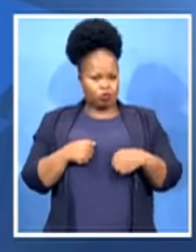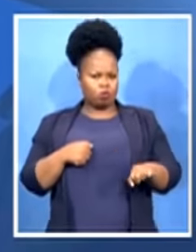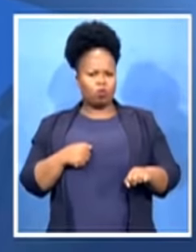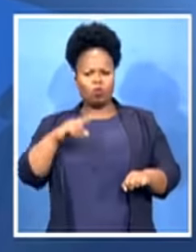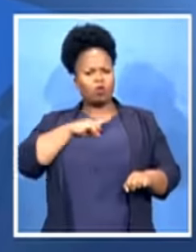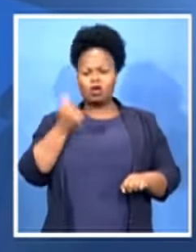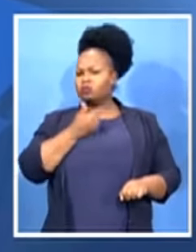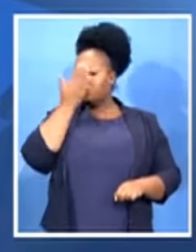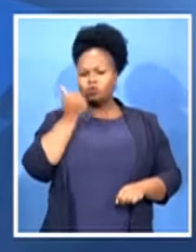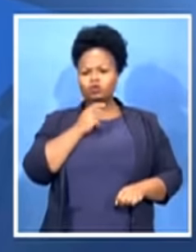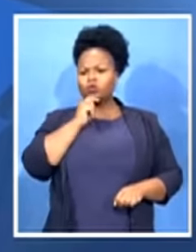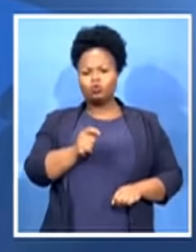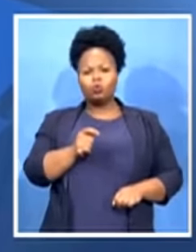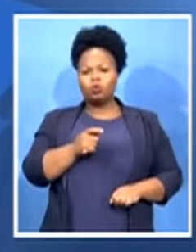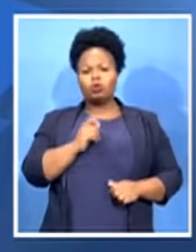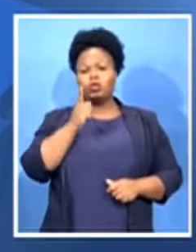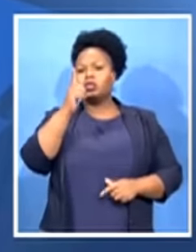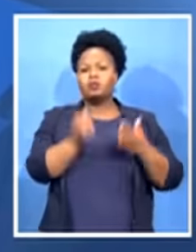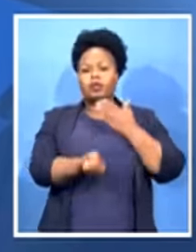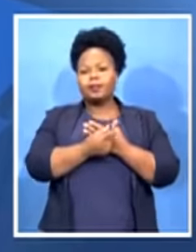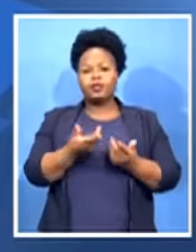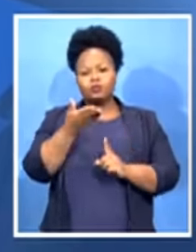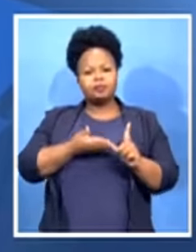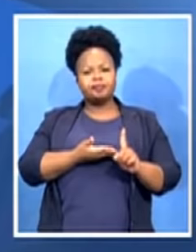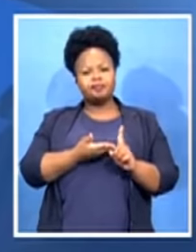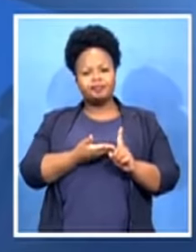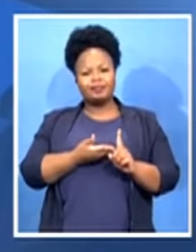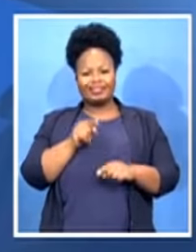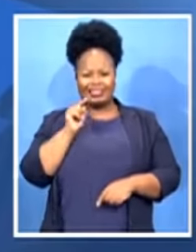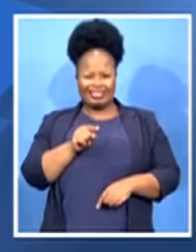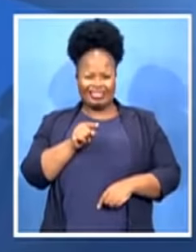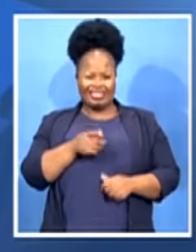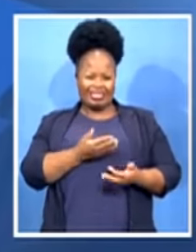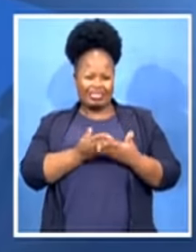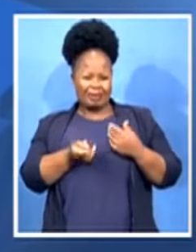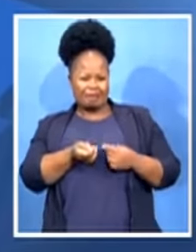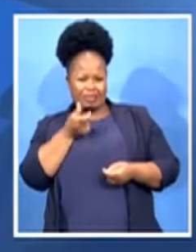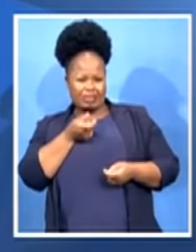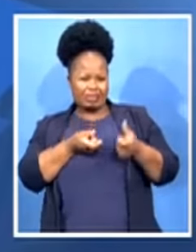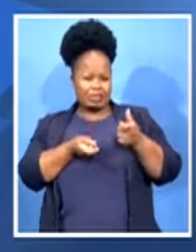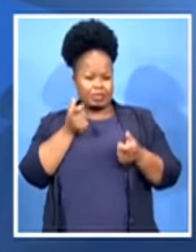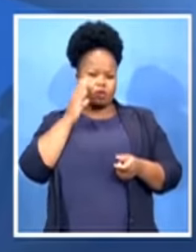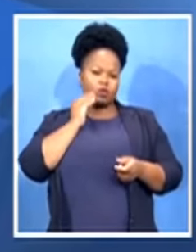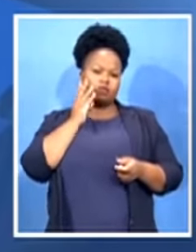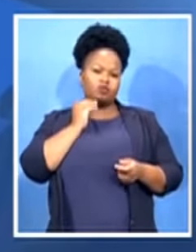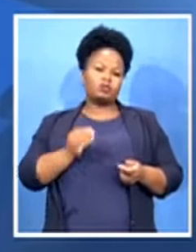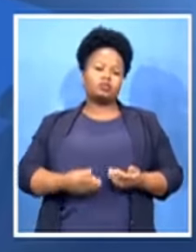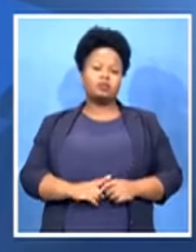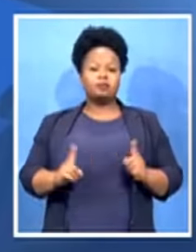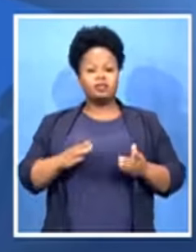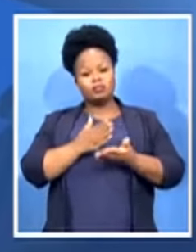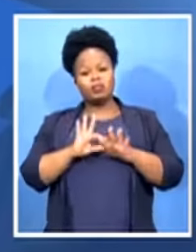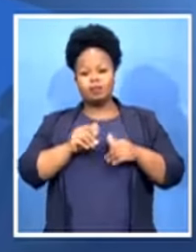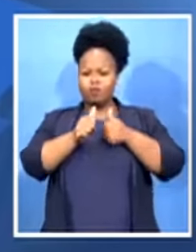have happened to them. So those are the snags that we experience. However, those that we can follow, we follow the issue of